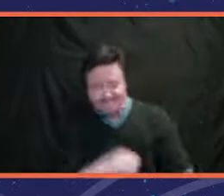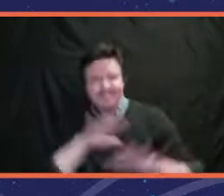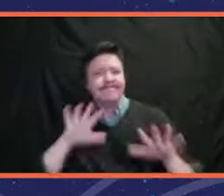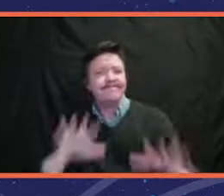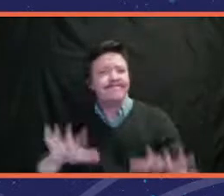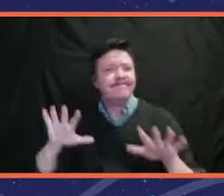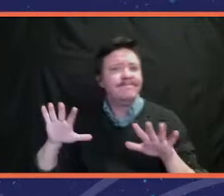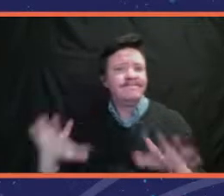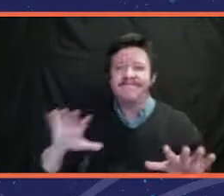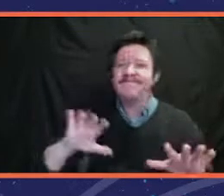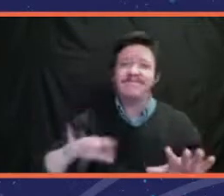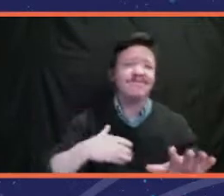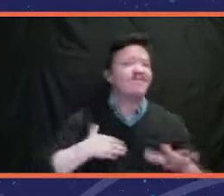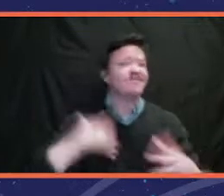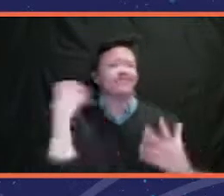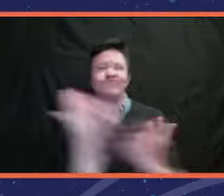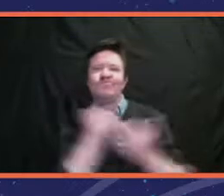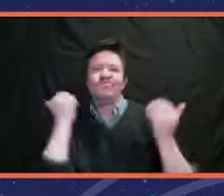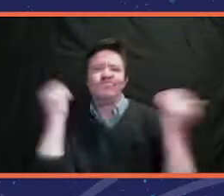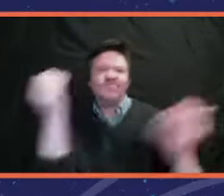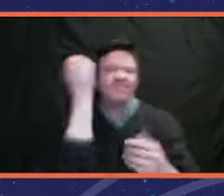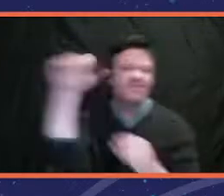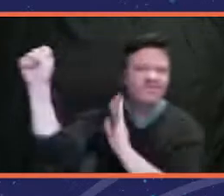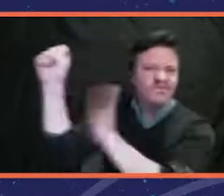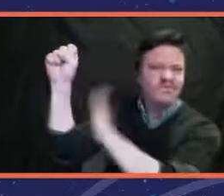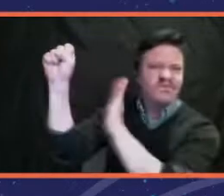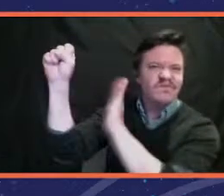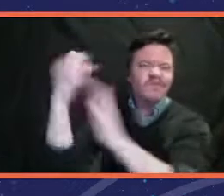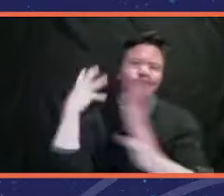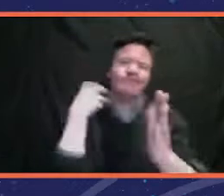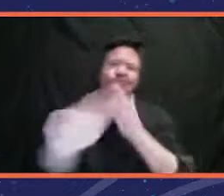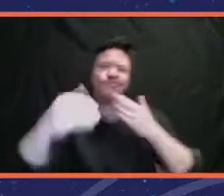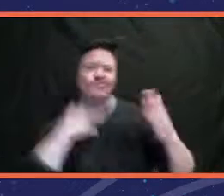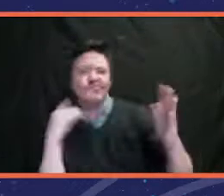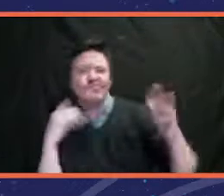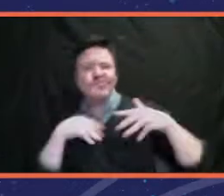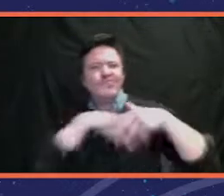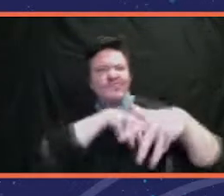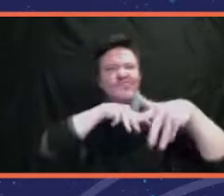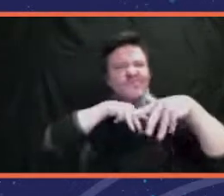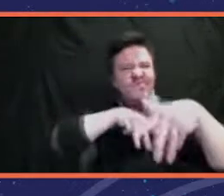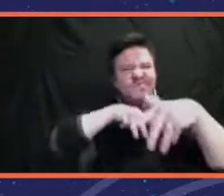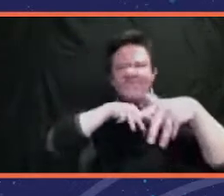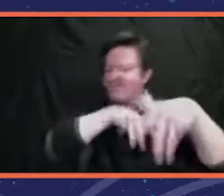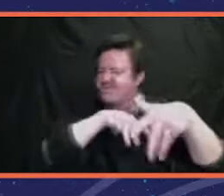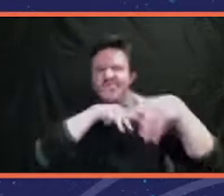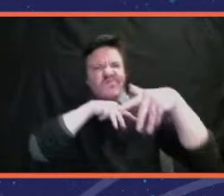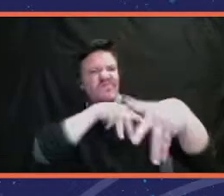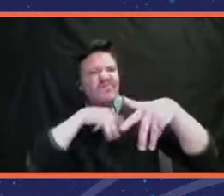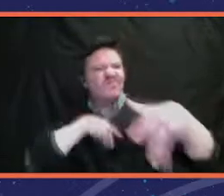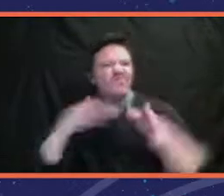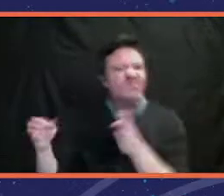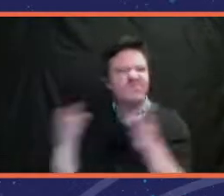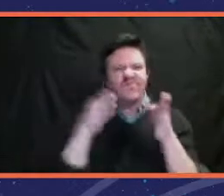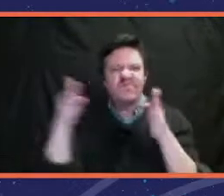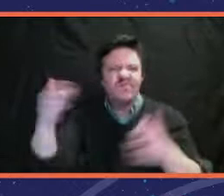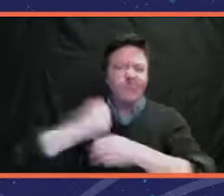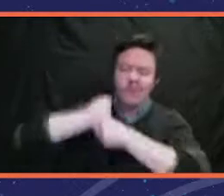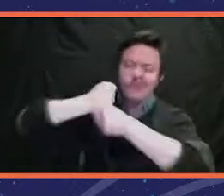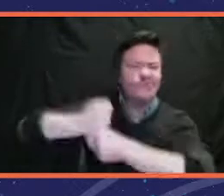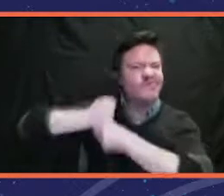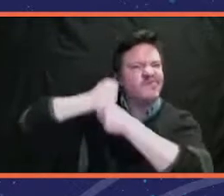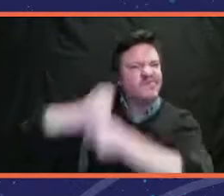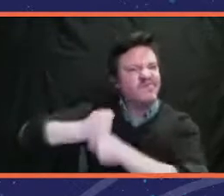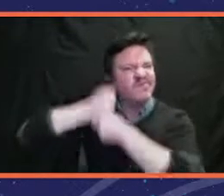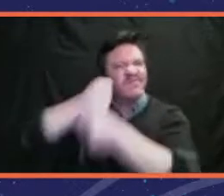Never been a better time for revolution. Failed me one more time. Never been a better time for. Yep, thinking about